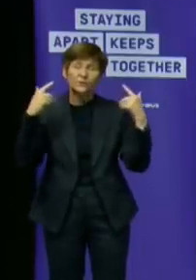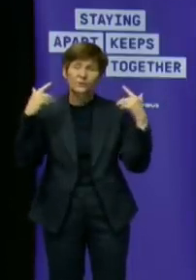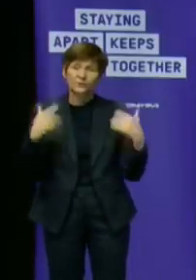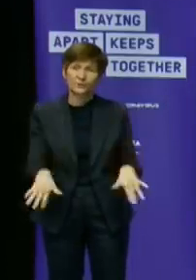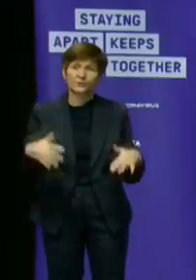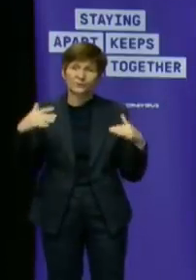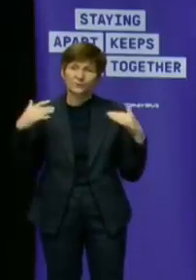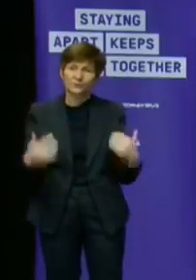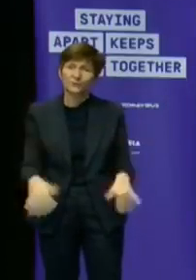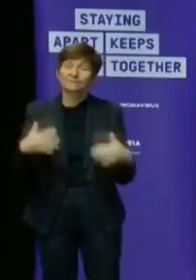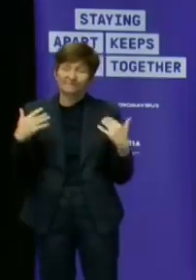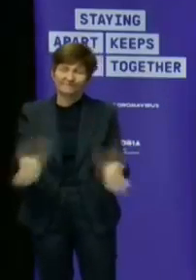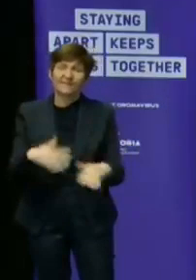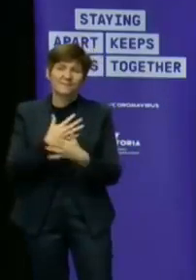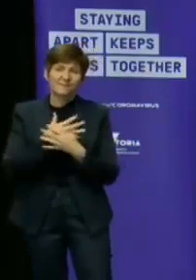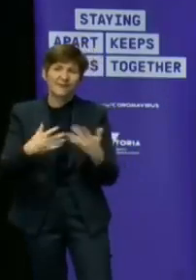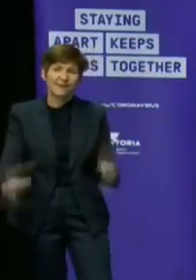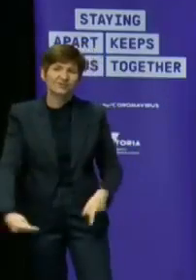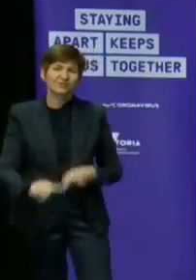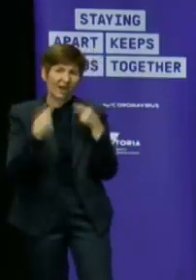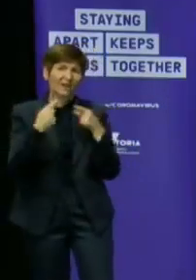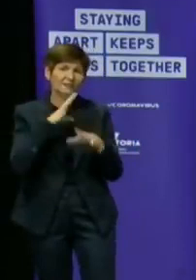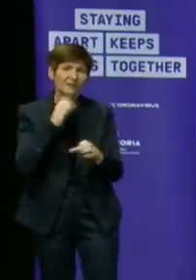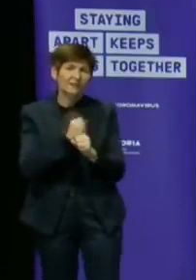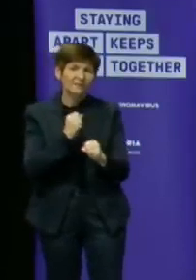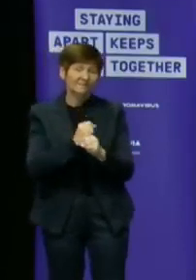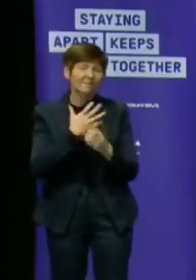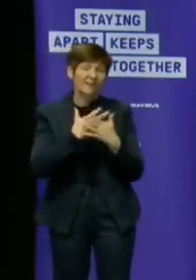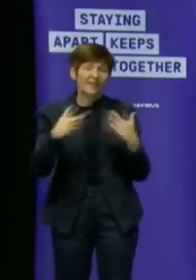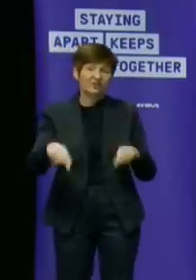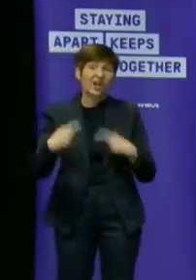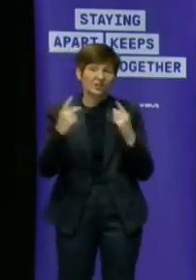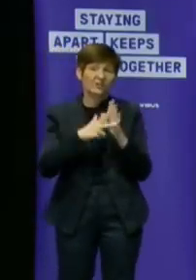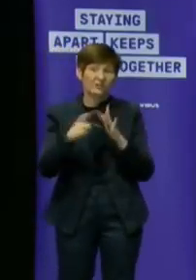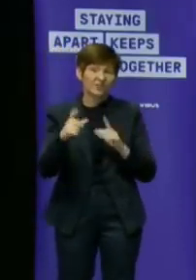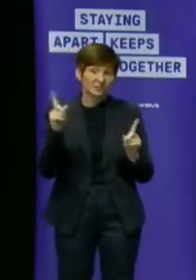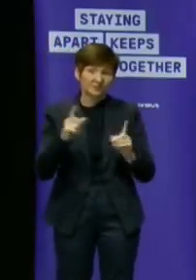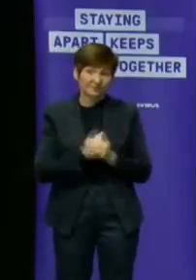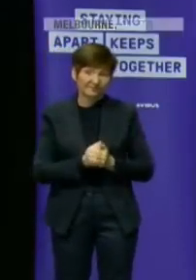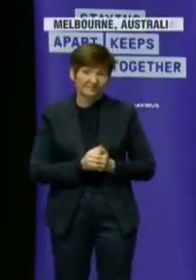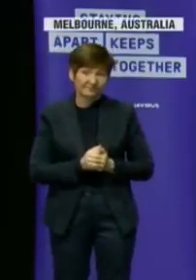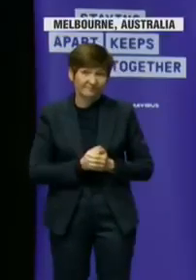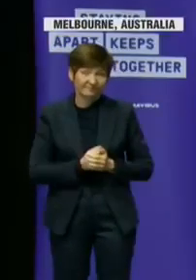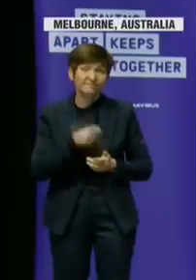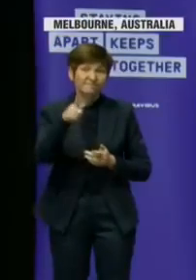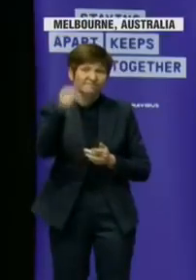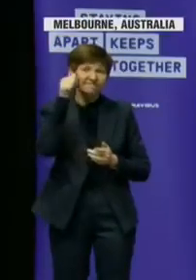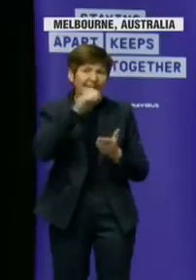issue that we have dealt with throughout this entire global pandemic, 9 public housing